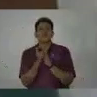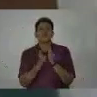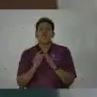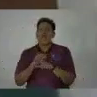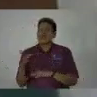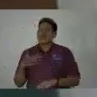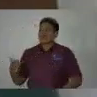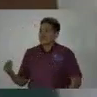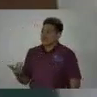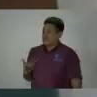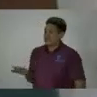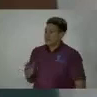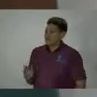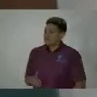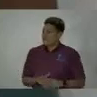give me.